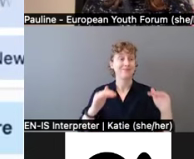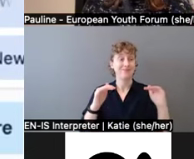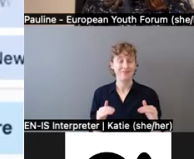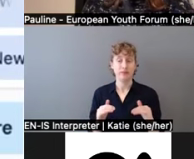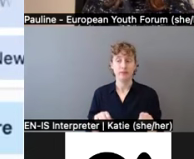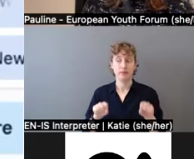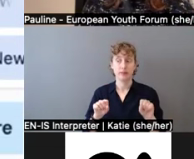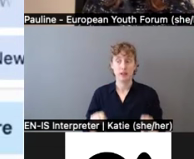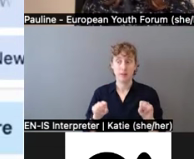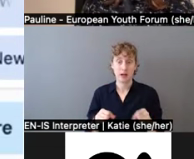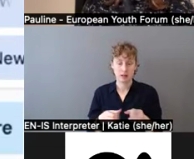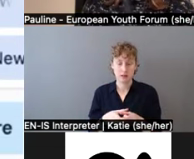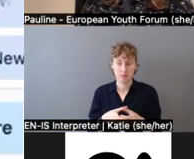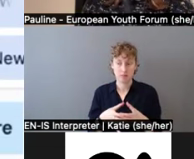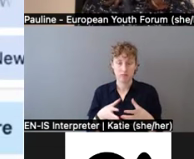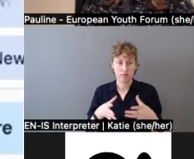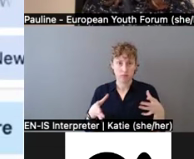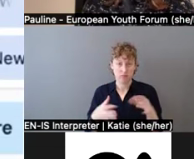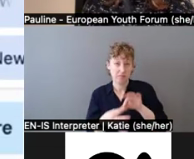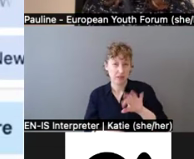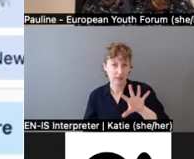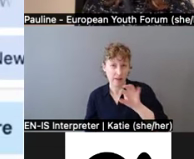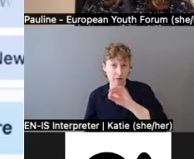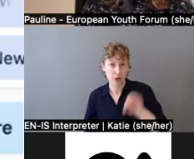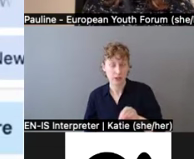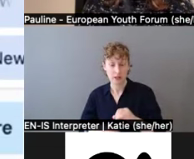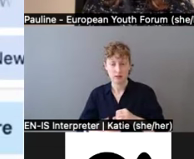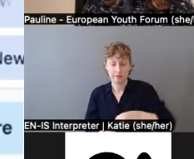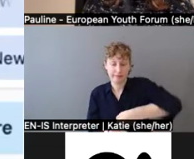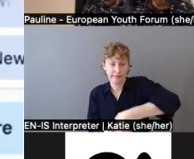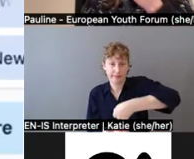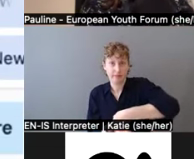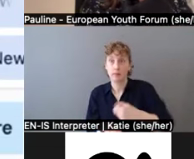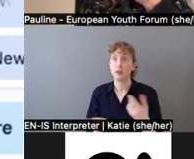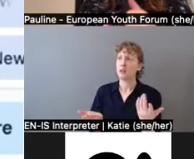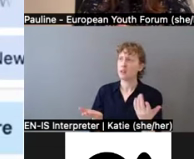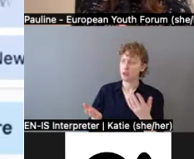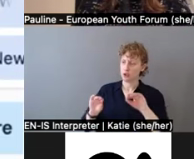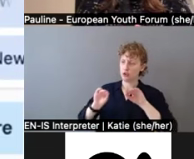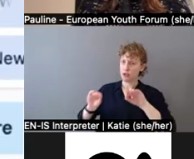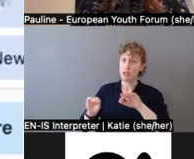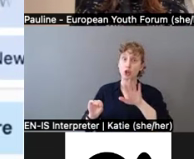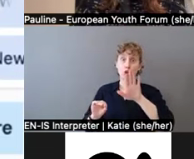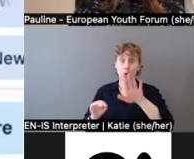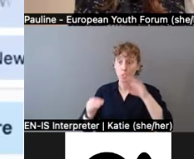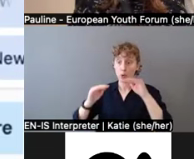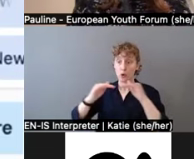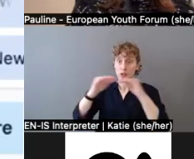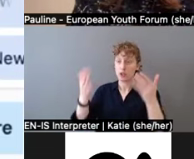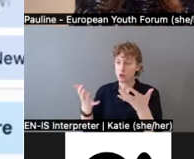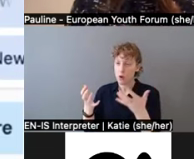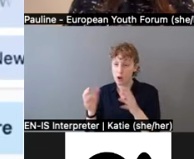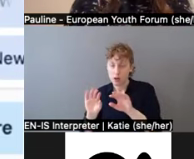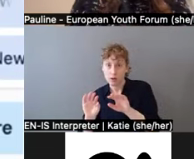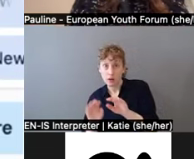to the 5%. So what type of training your organization wants to follow. If you don't know yet, this is